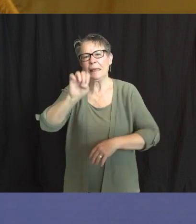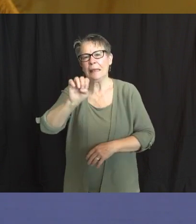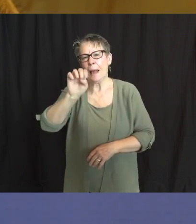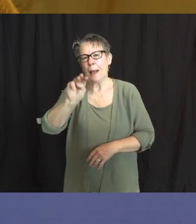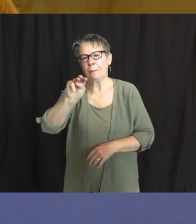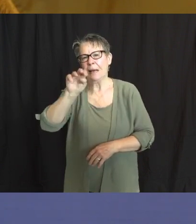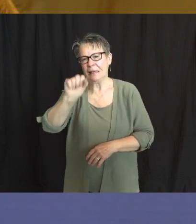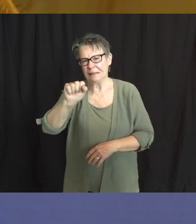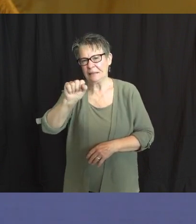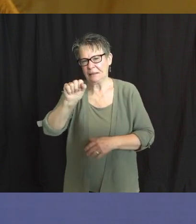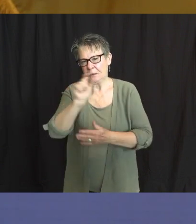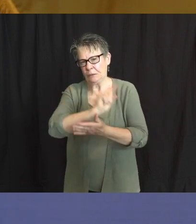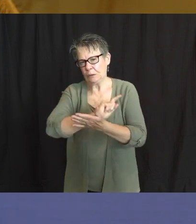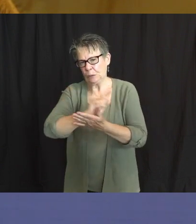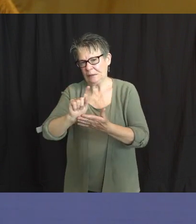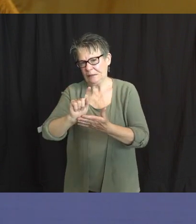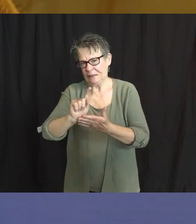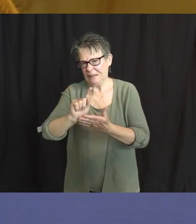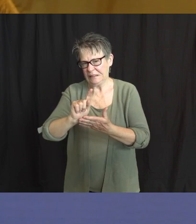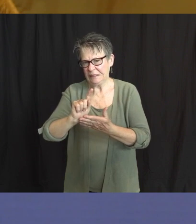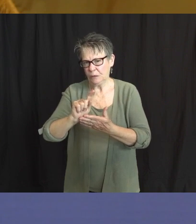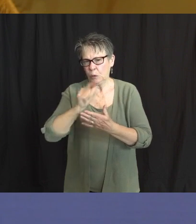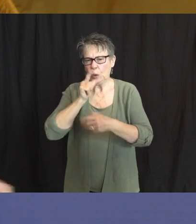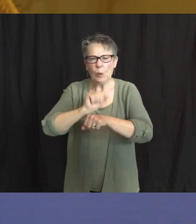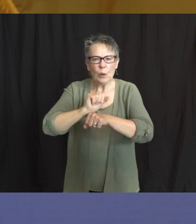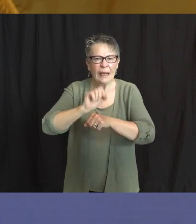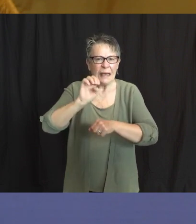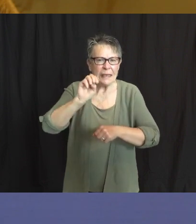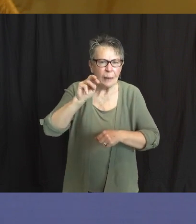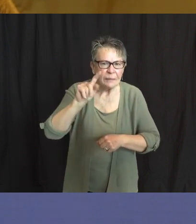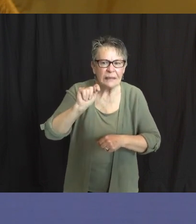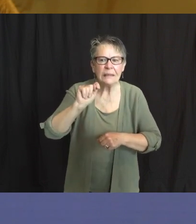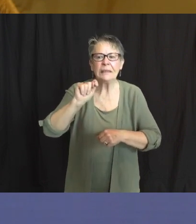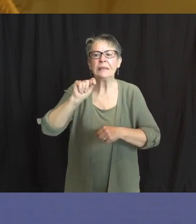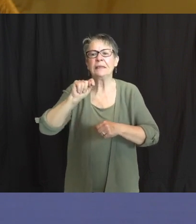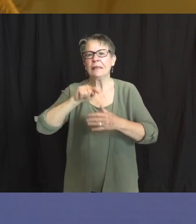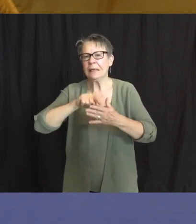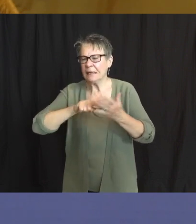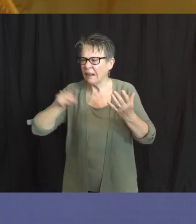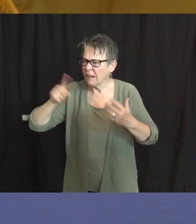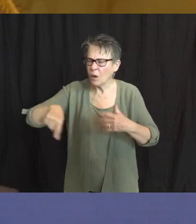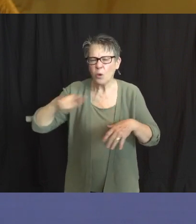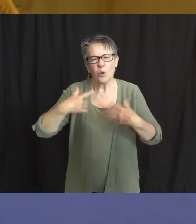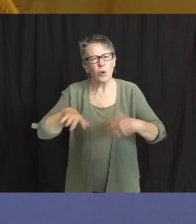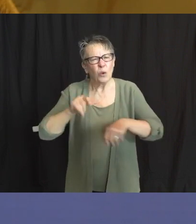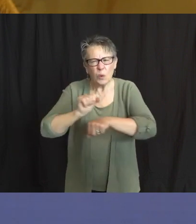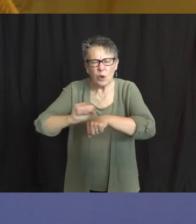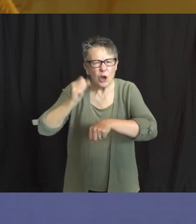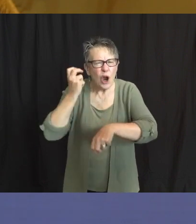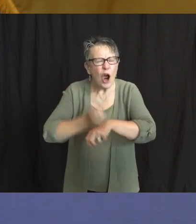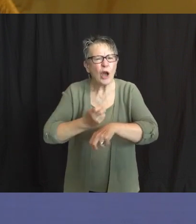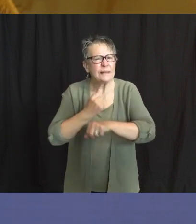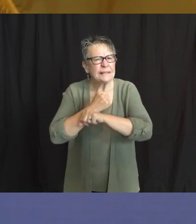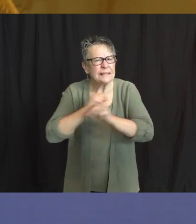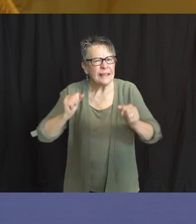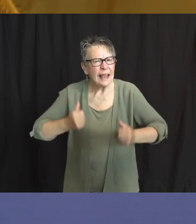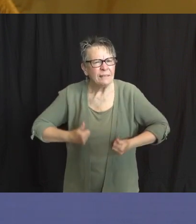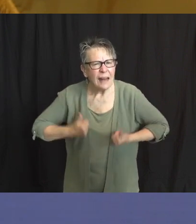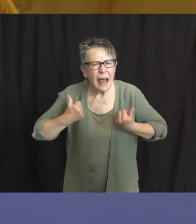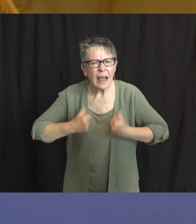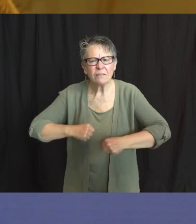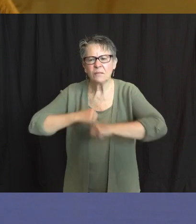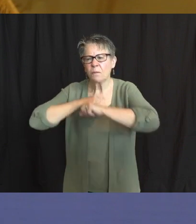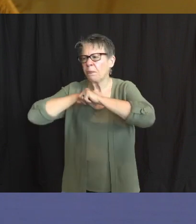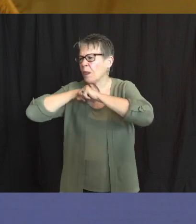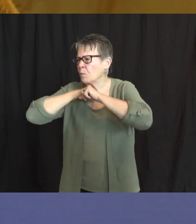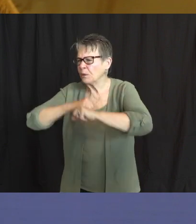placed unprecedented challenges in their way, their commitment has never wavered. On top of the heroes already